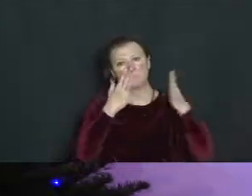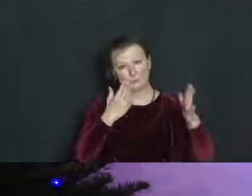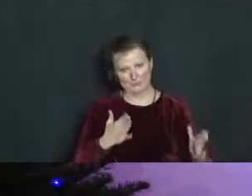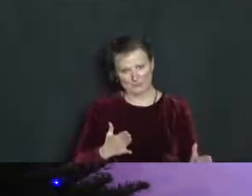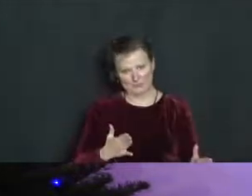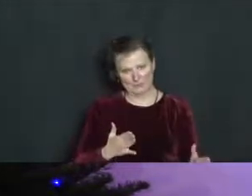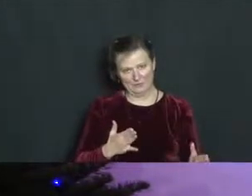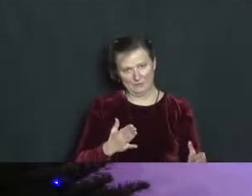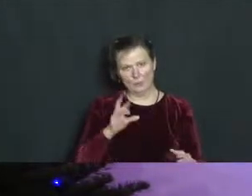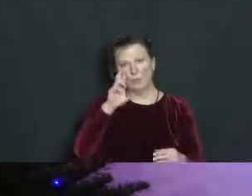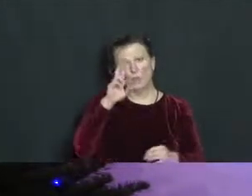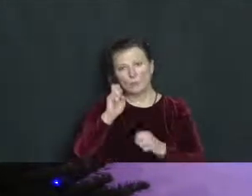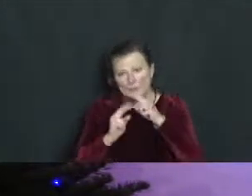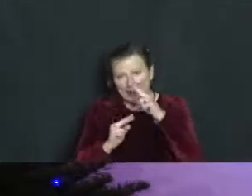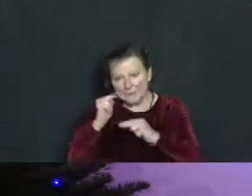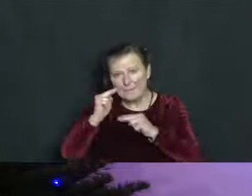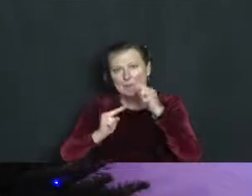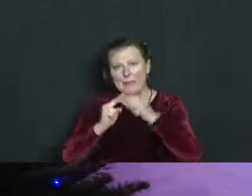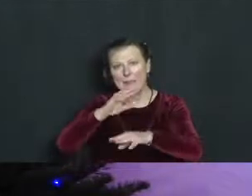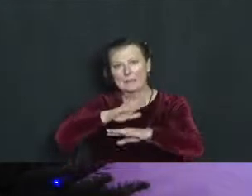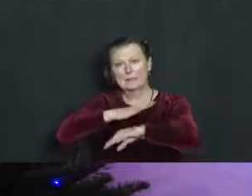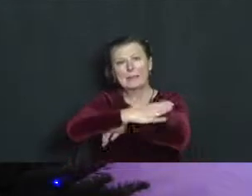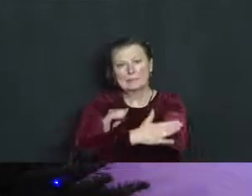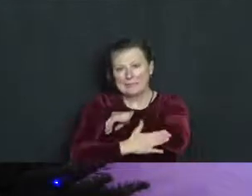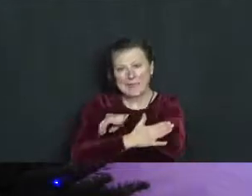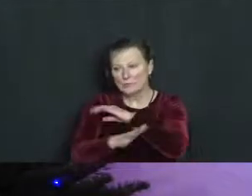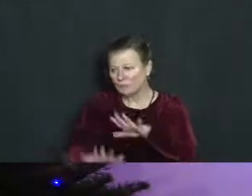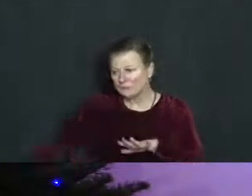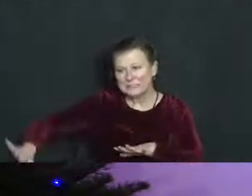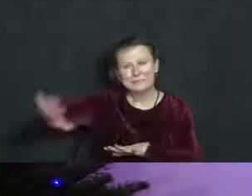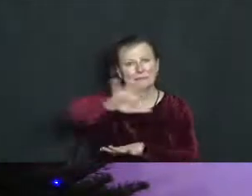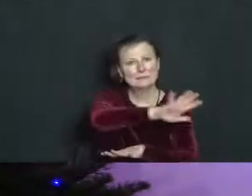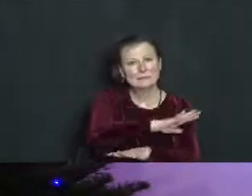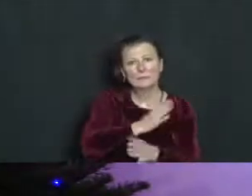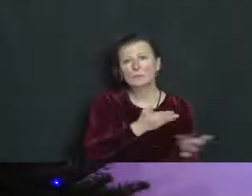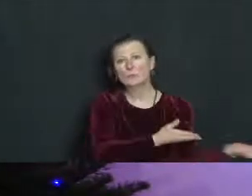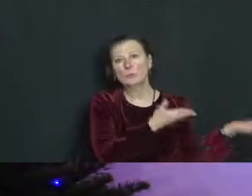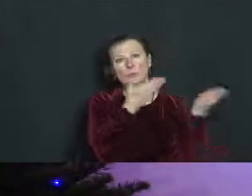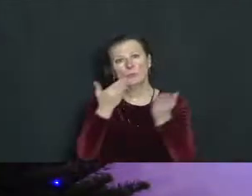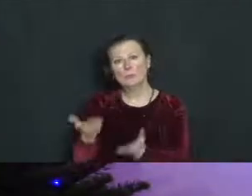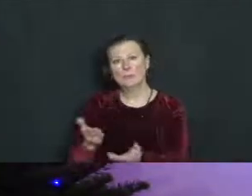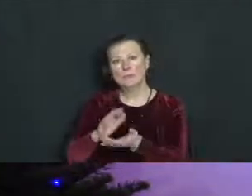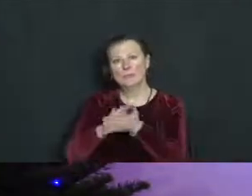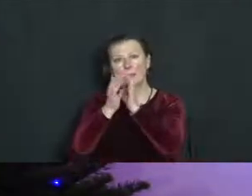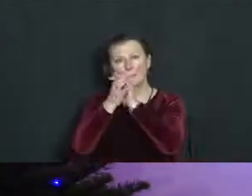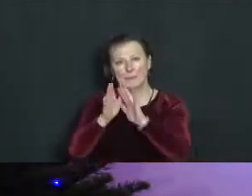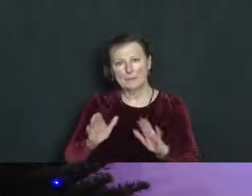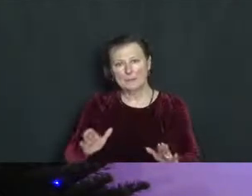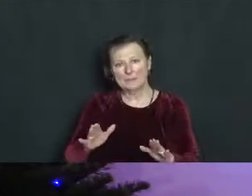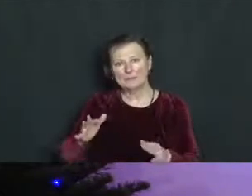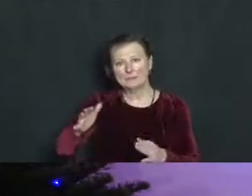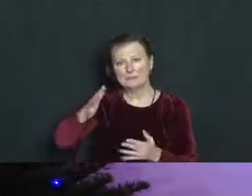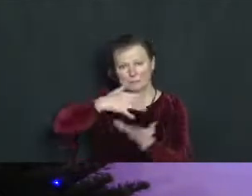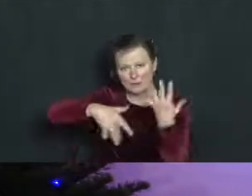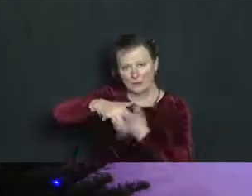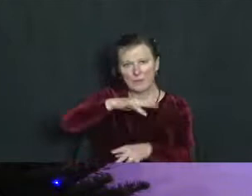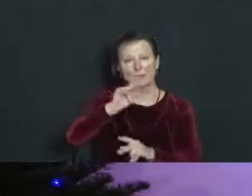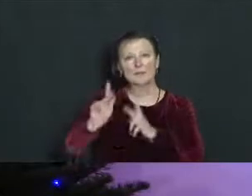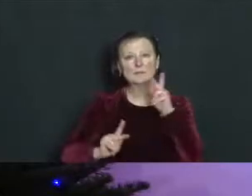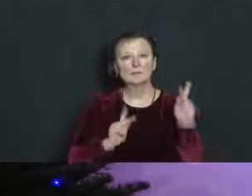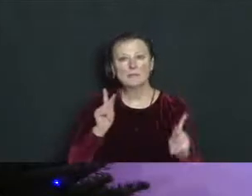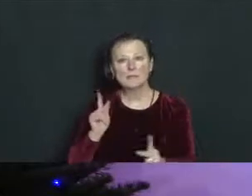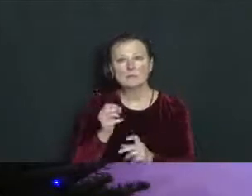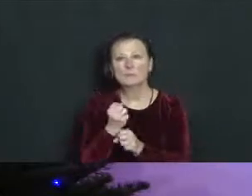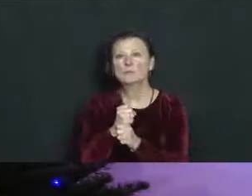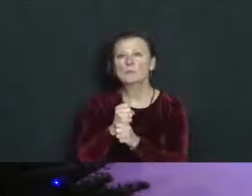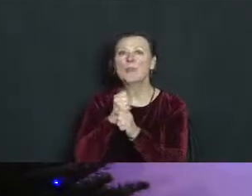to rebuild the nations, to bring peace among the people, to